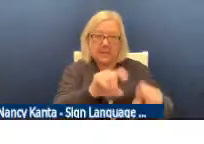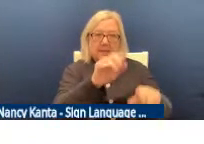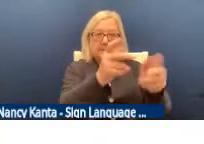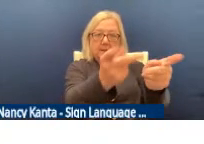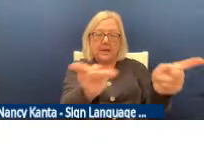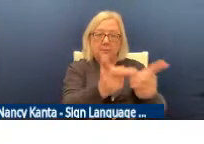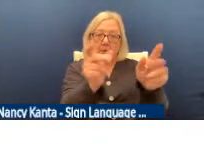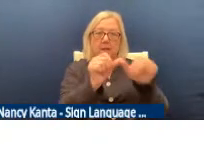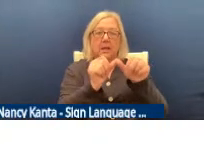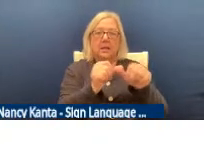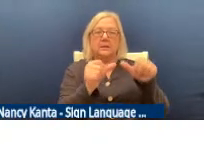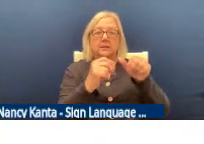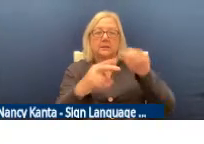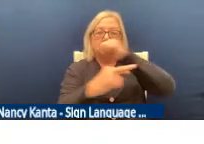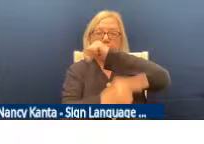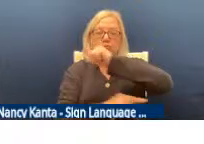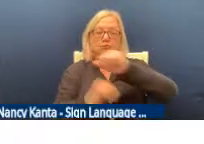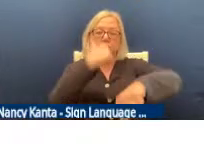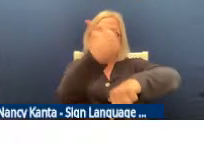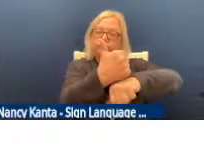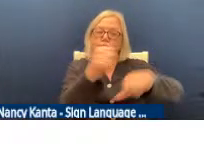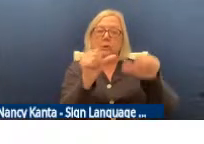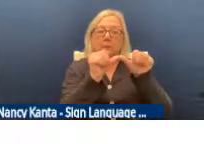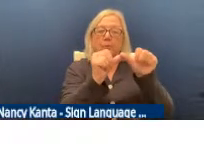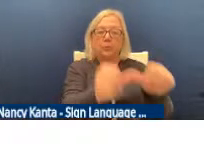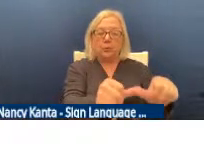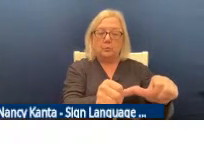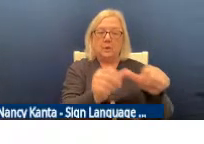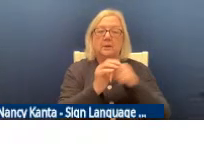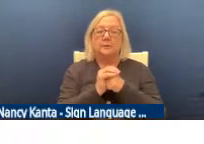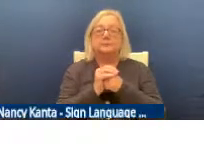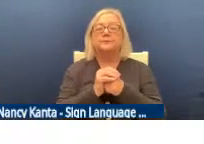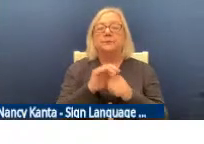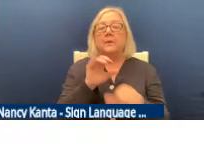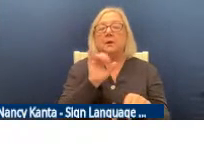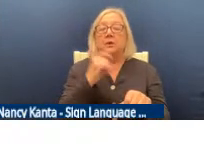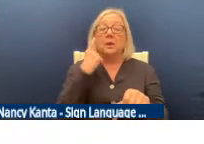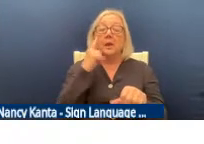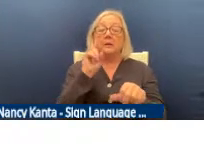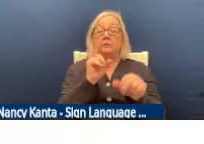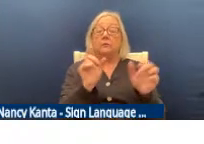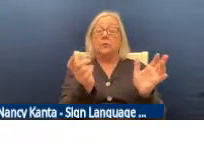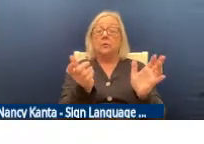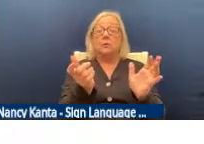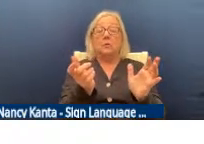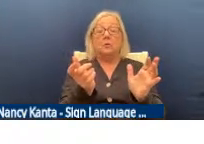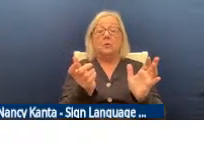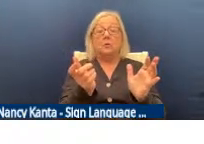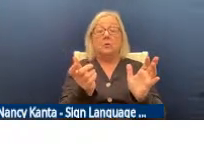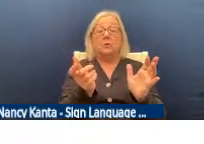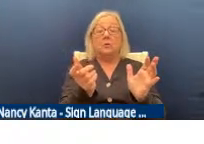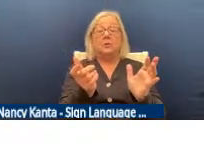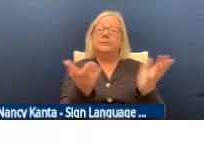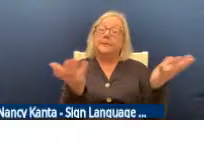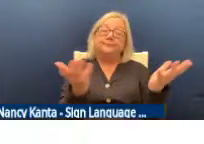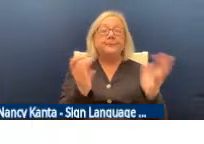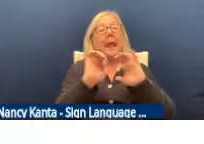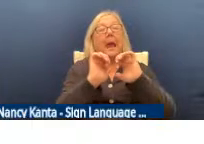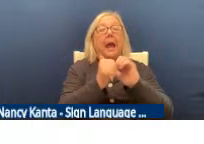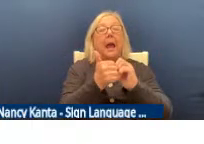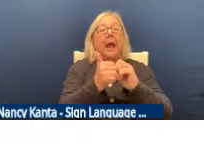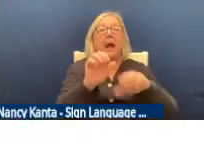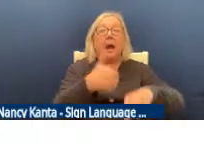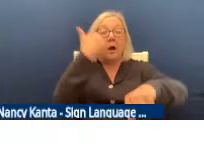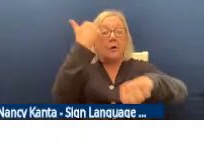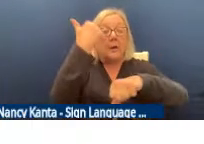actual ground improvements for the values that we get on how did the installation go, what is the characteristic